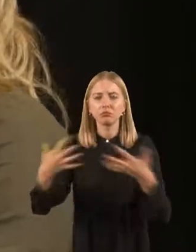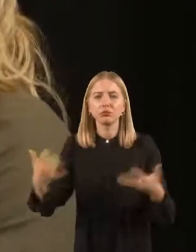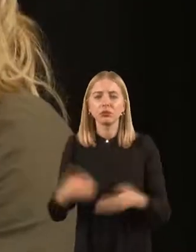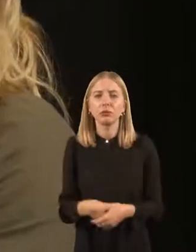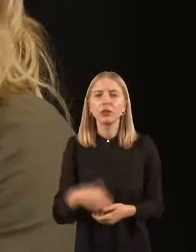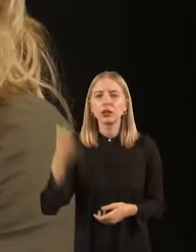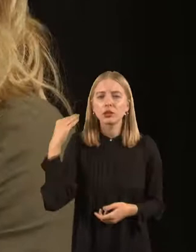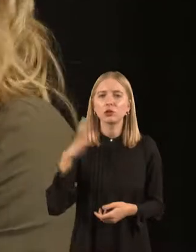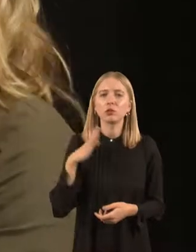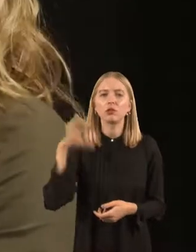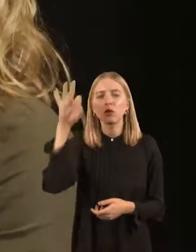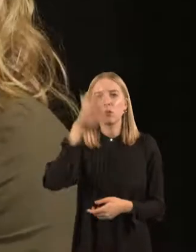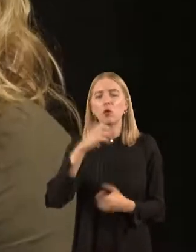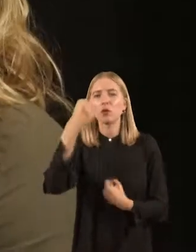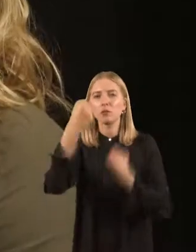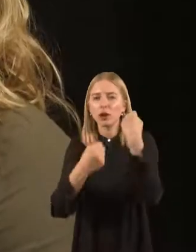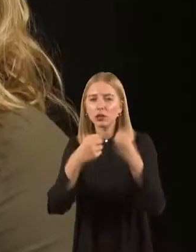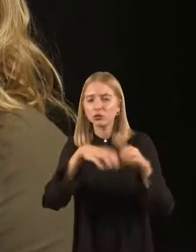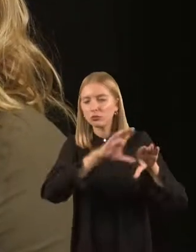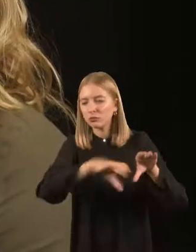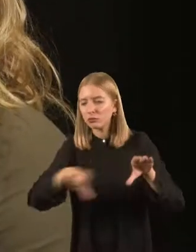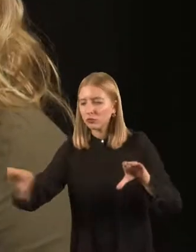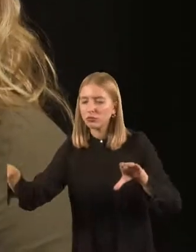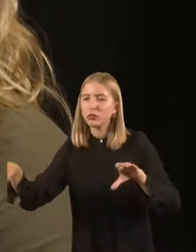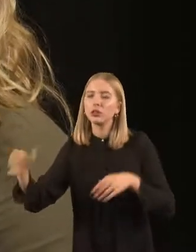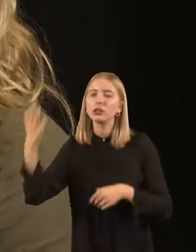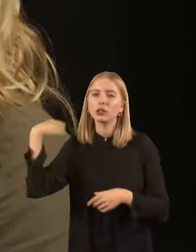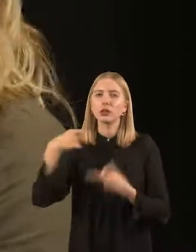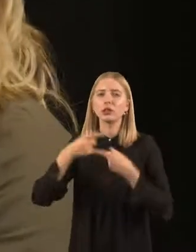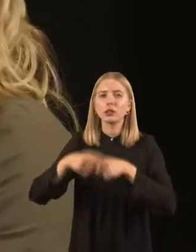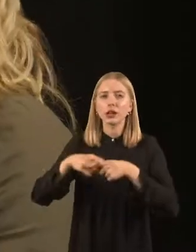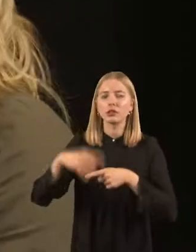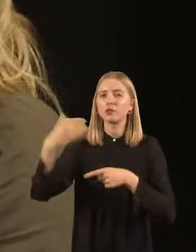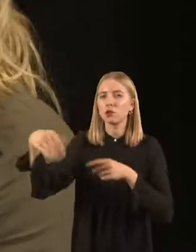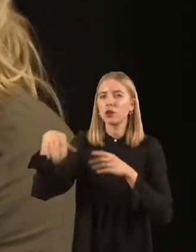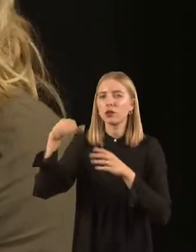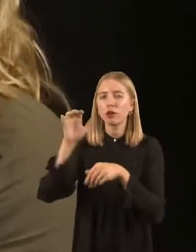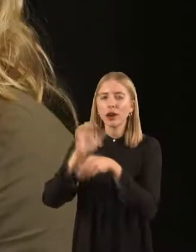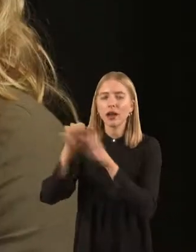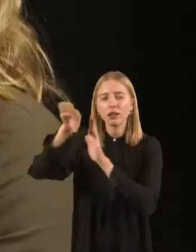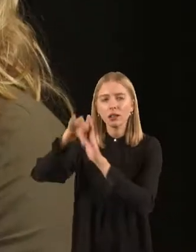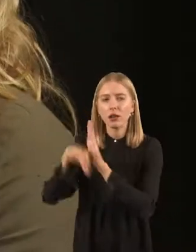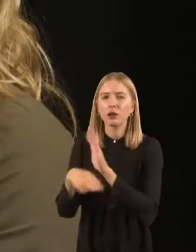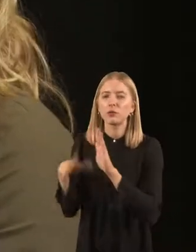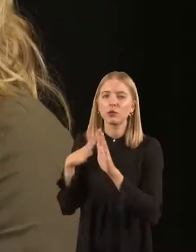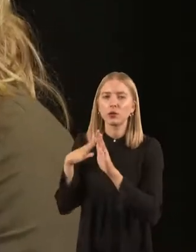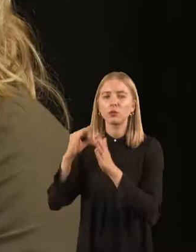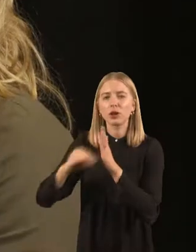is legislation. Well, we spoke about parking standards,